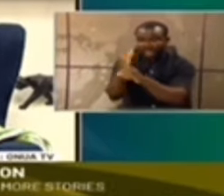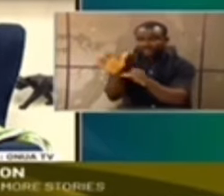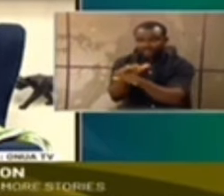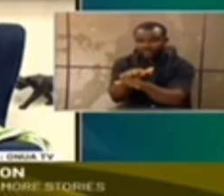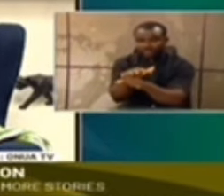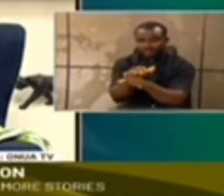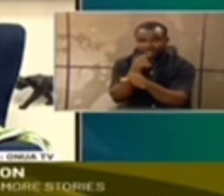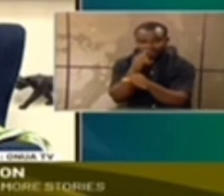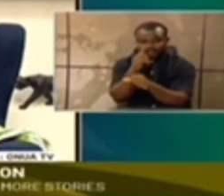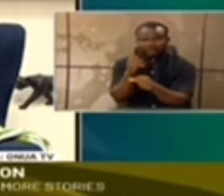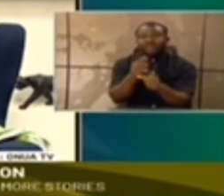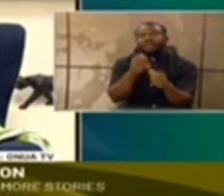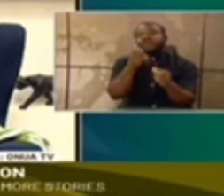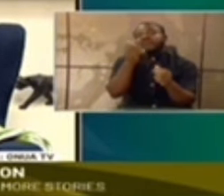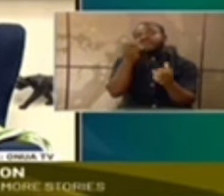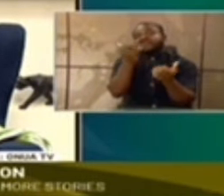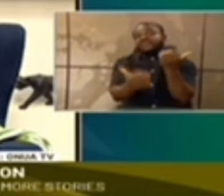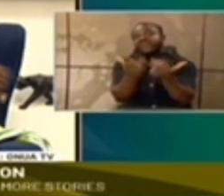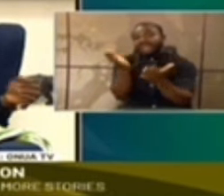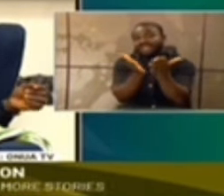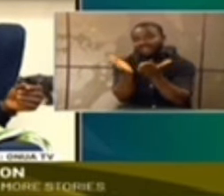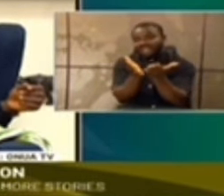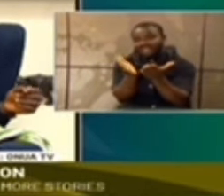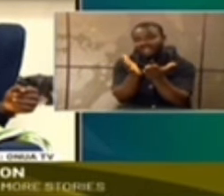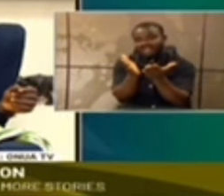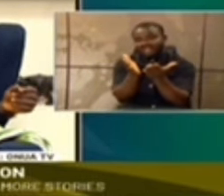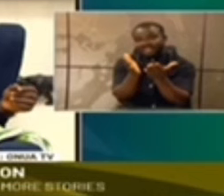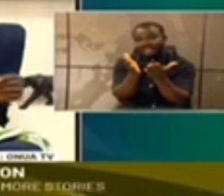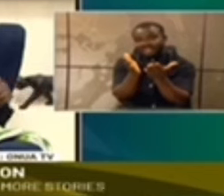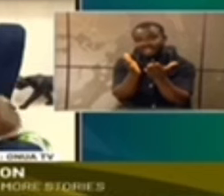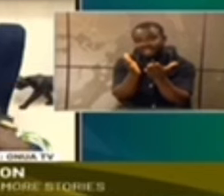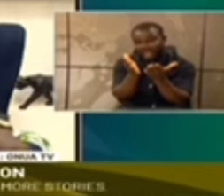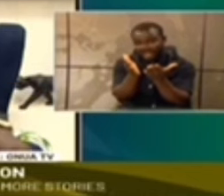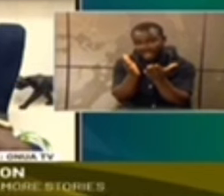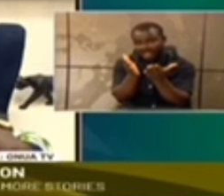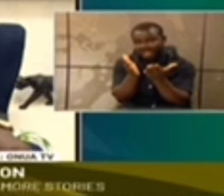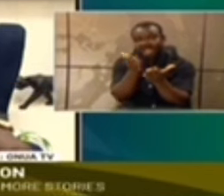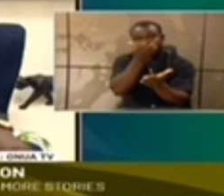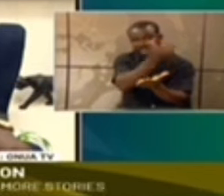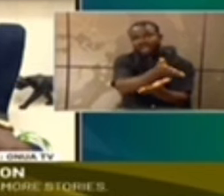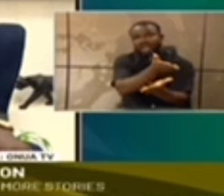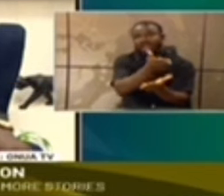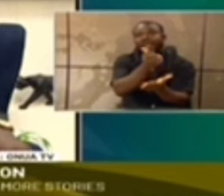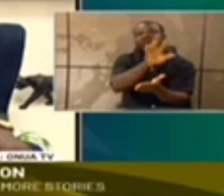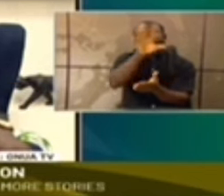fire service for na onko all African games is gone away.